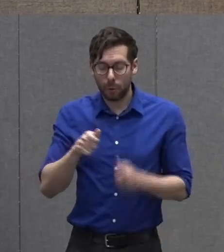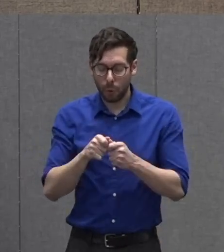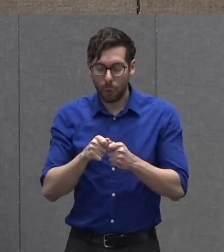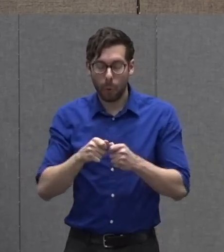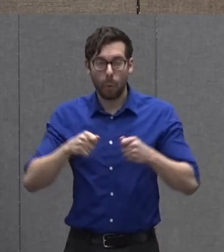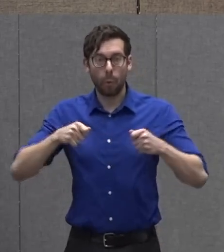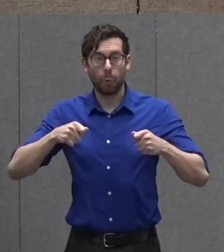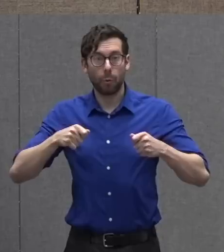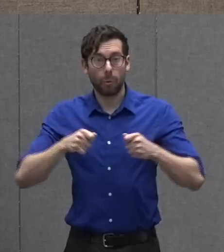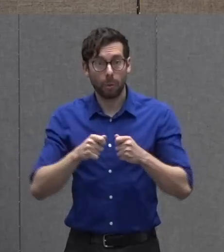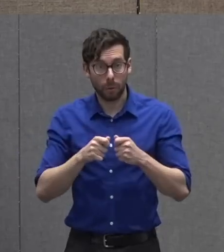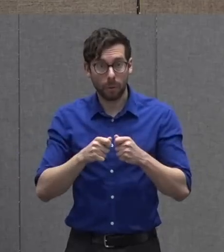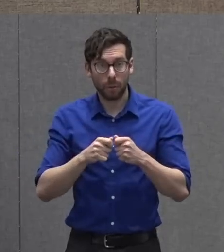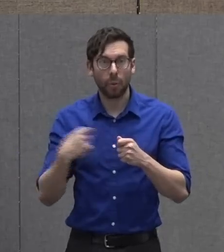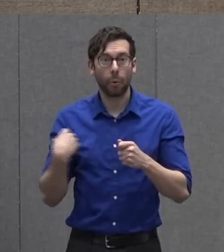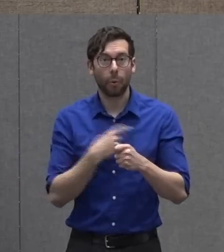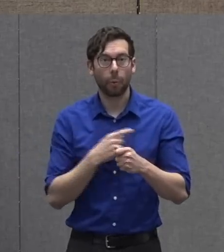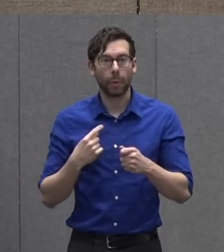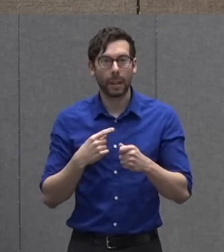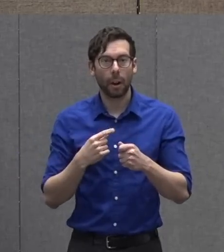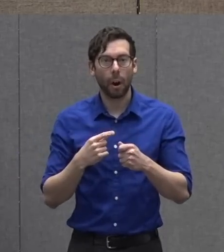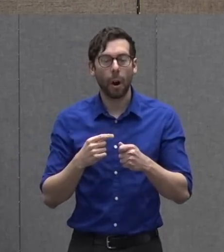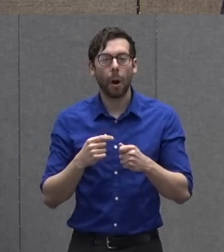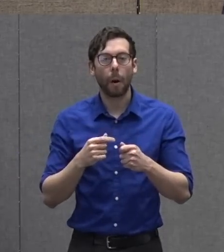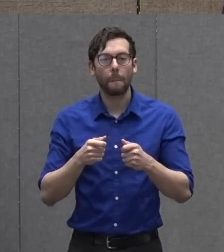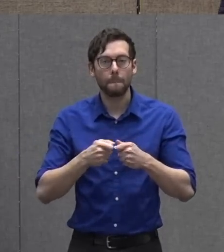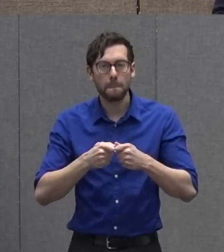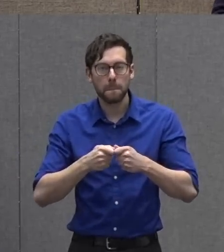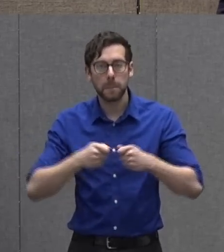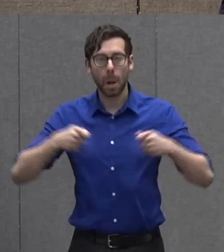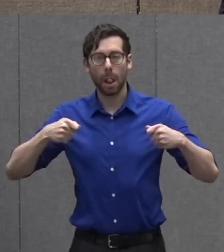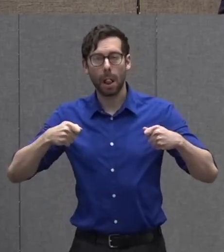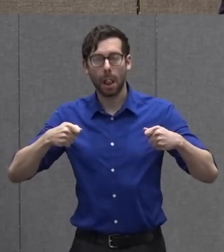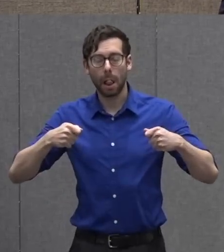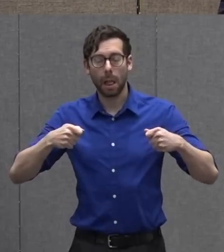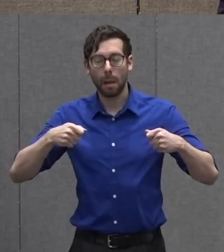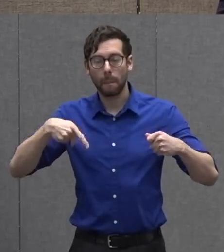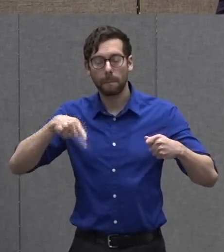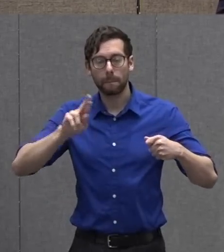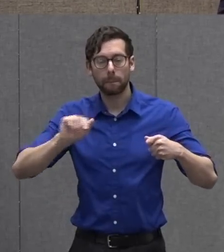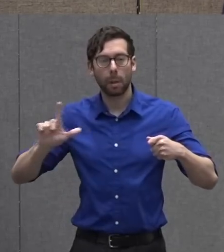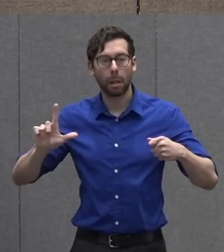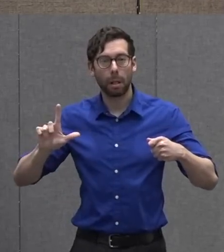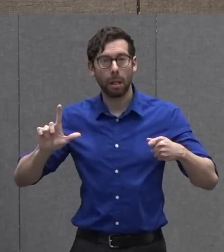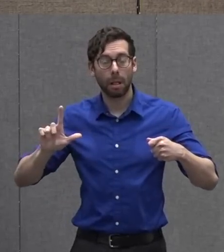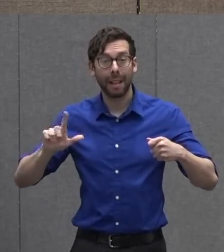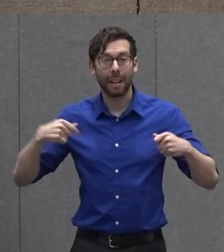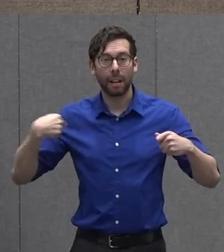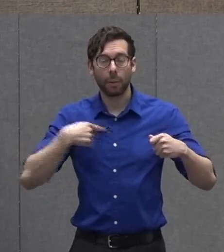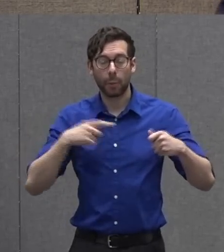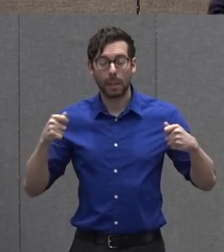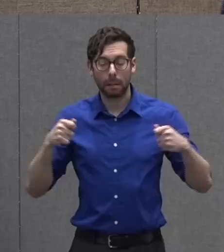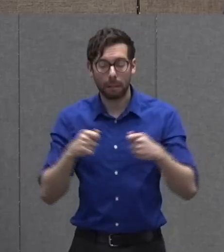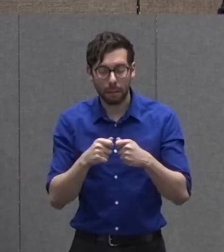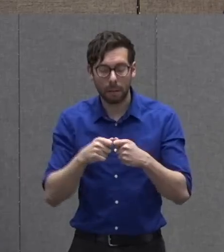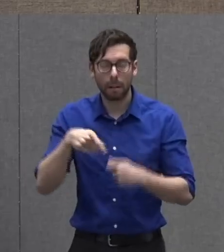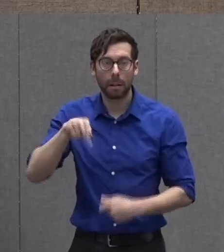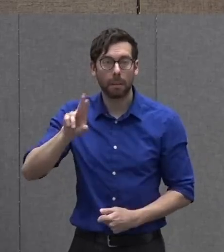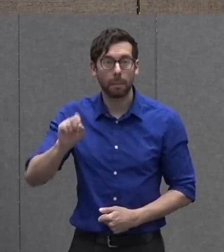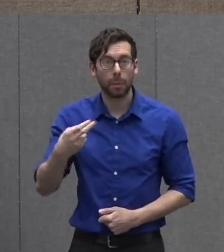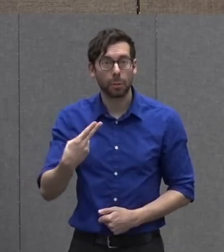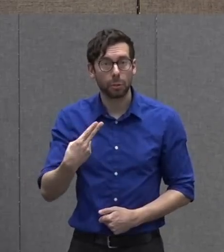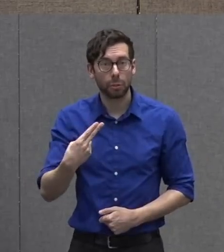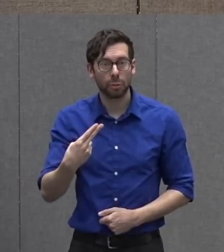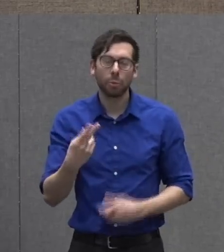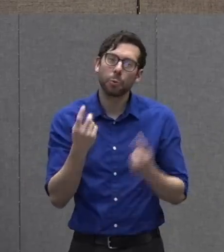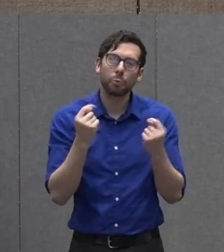Pushing and pulling, right? So think of different examples that you do throughout the day, pushing and pulling, and then think of all the